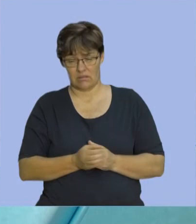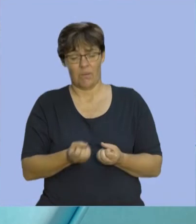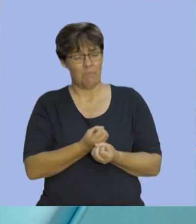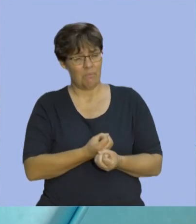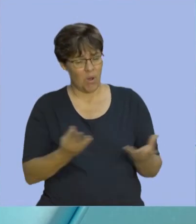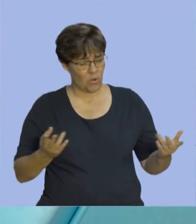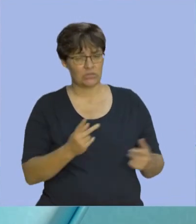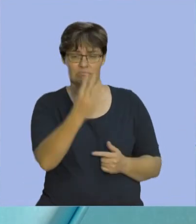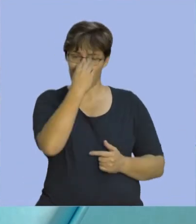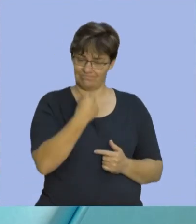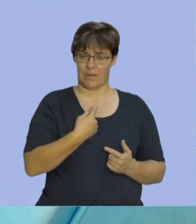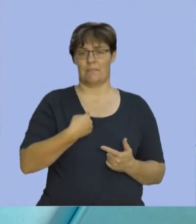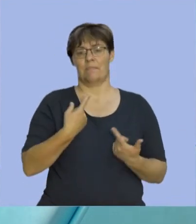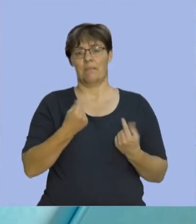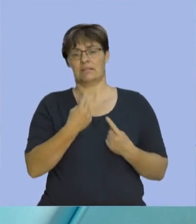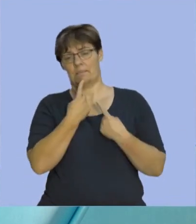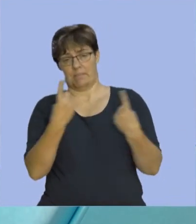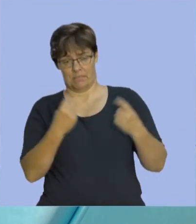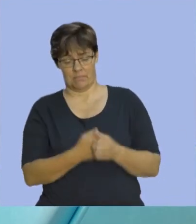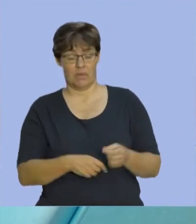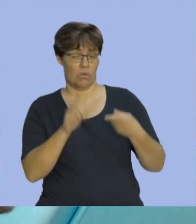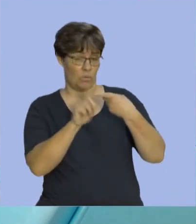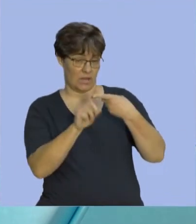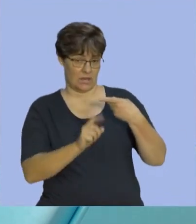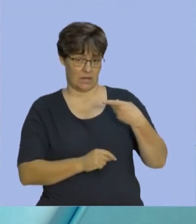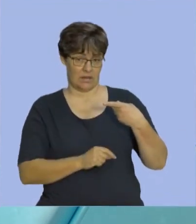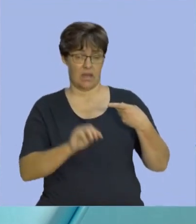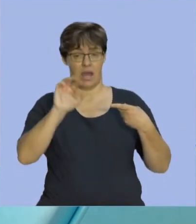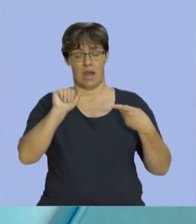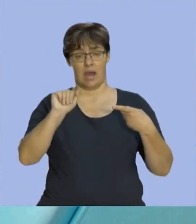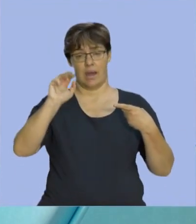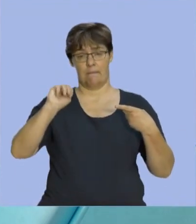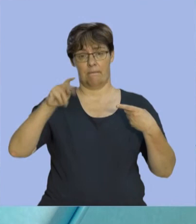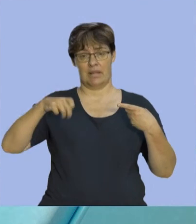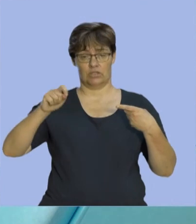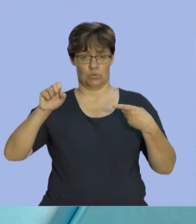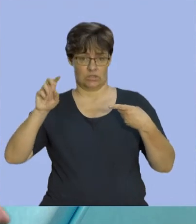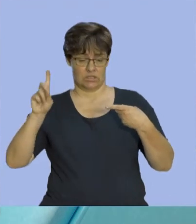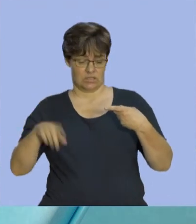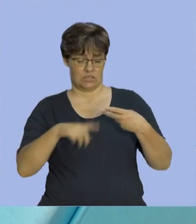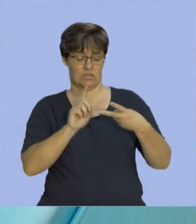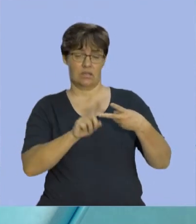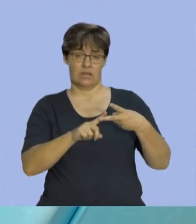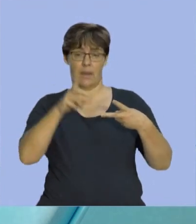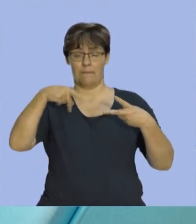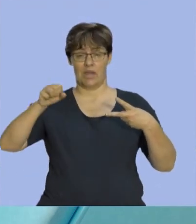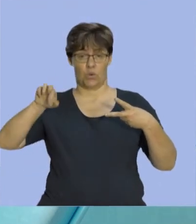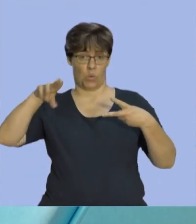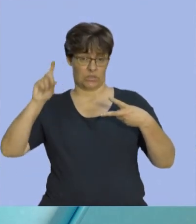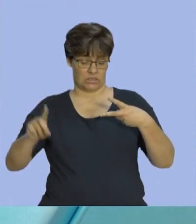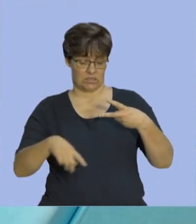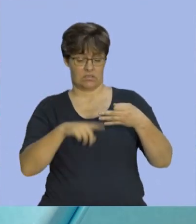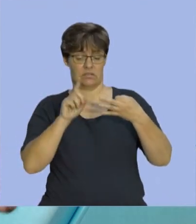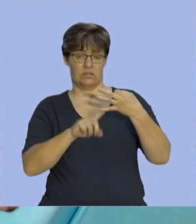you will be asked to state. 1, the amplitude of the graph. 2, the period of the graph.